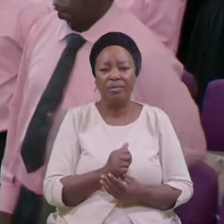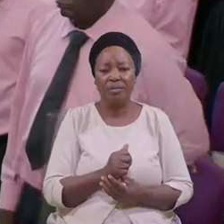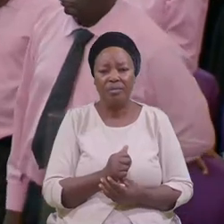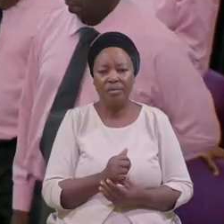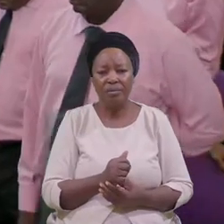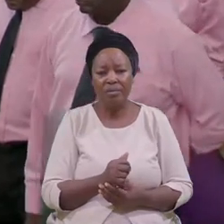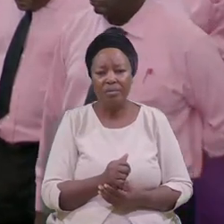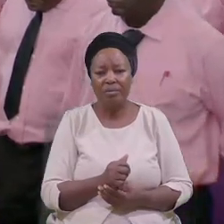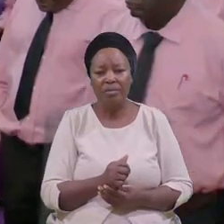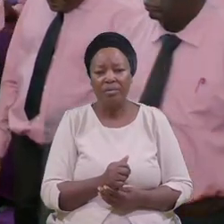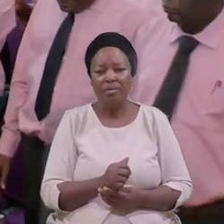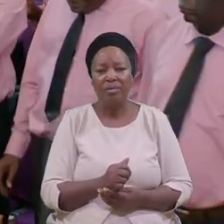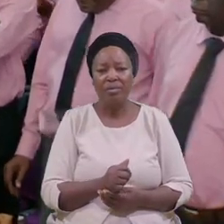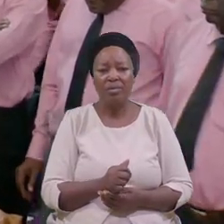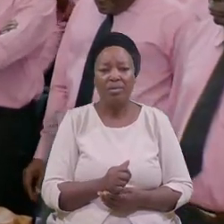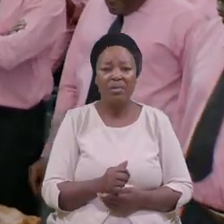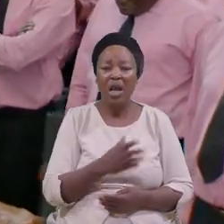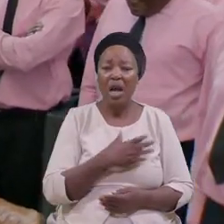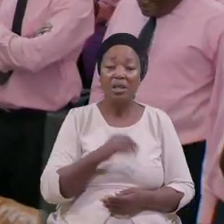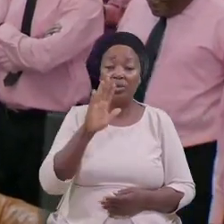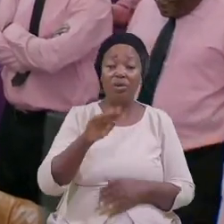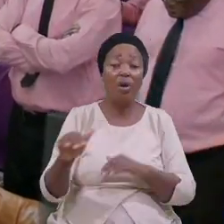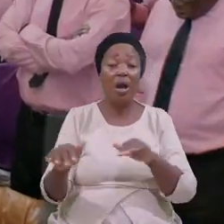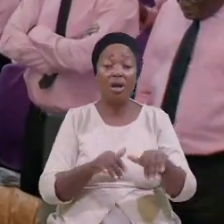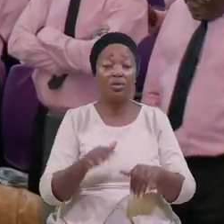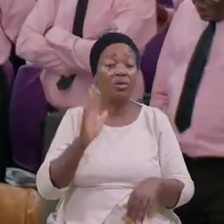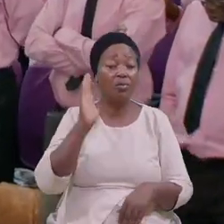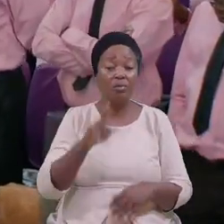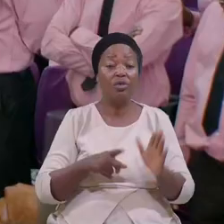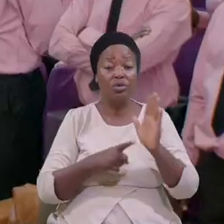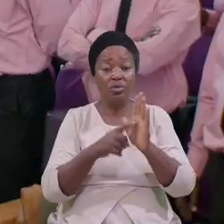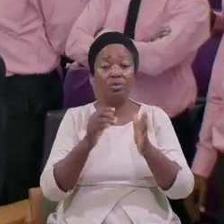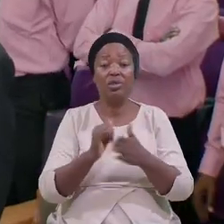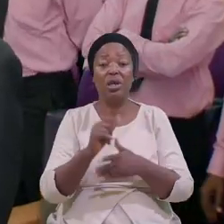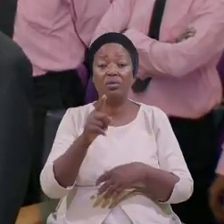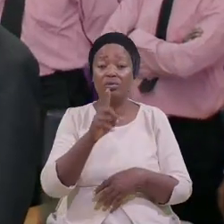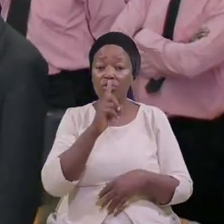And your action will show that you believe.